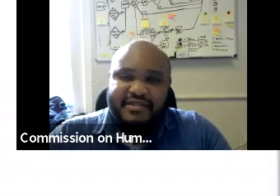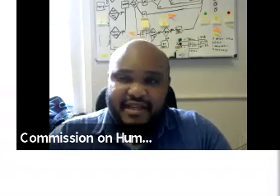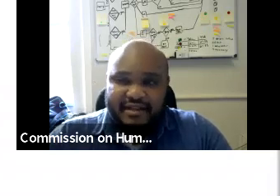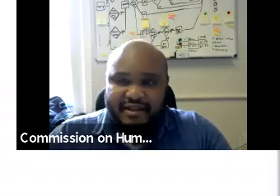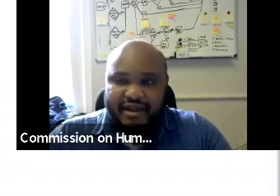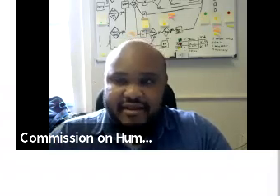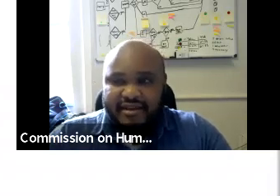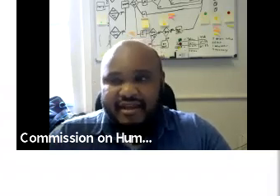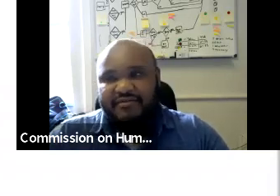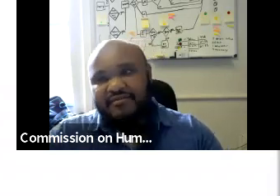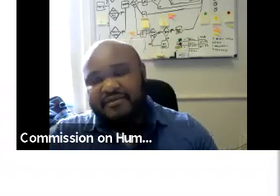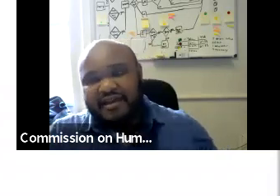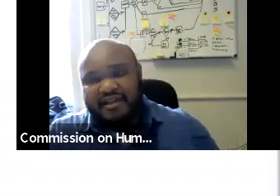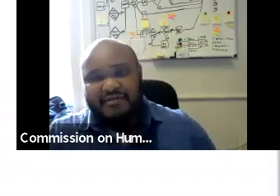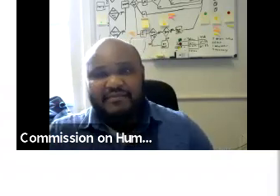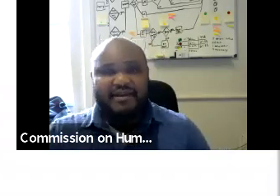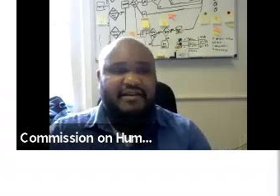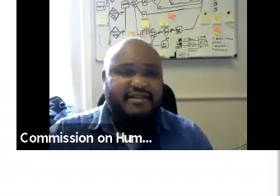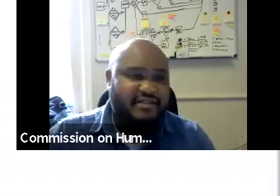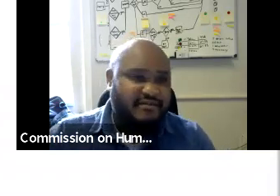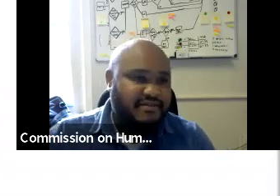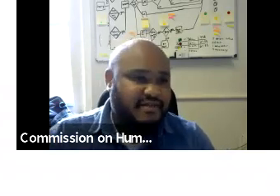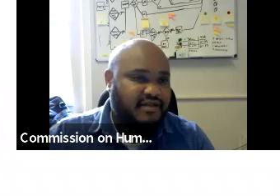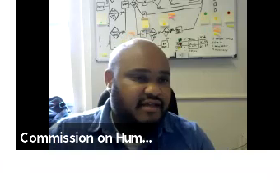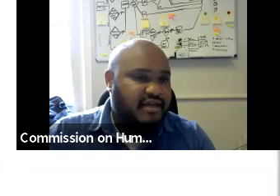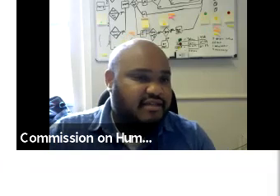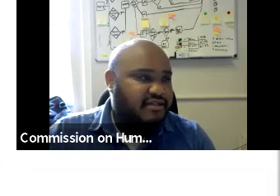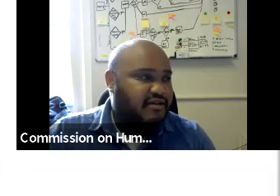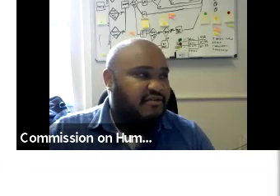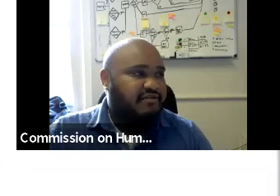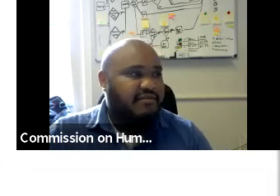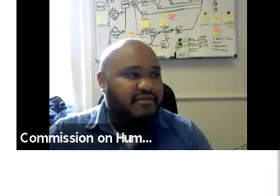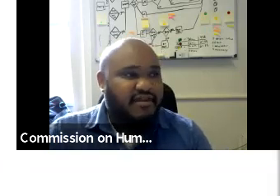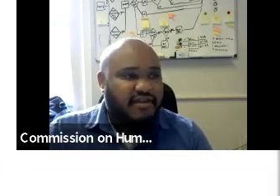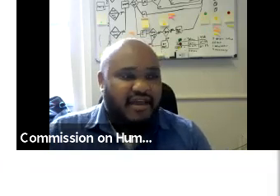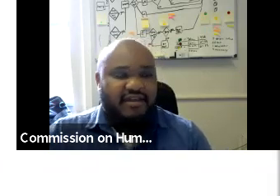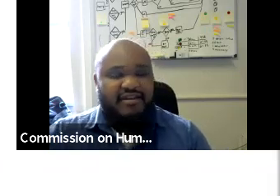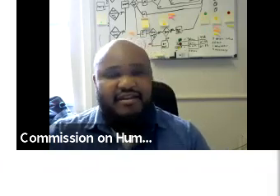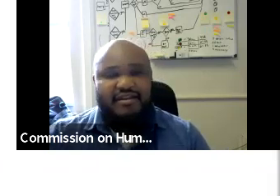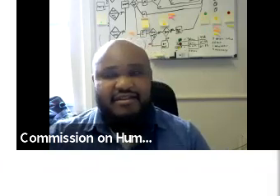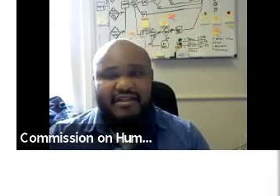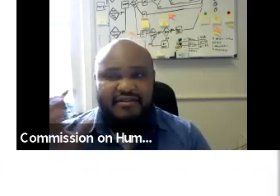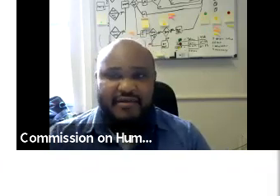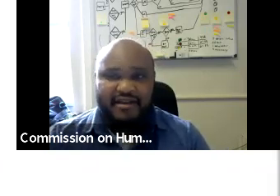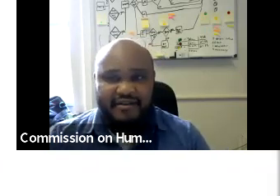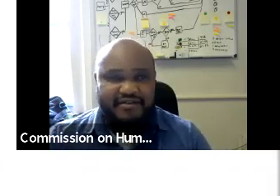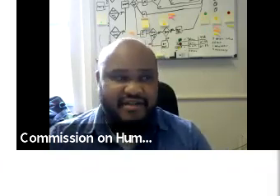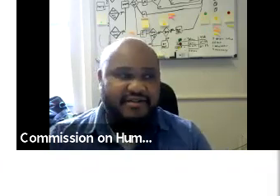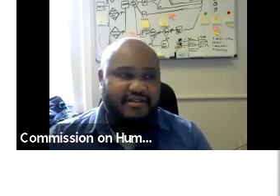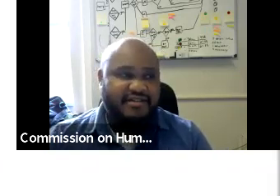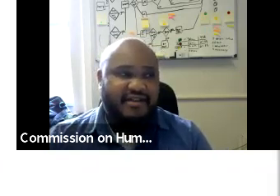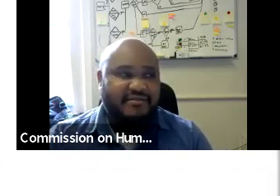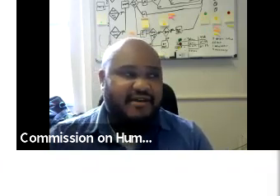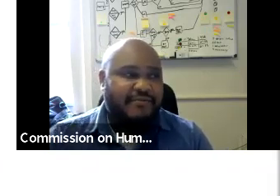when we say aligned and when we're talking about binary systems. So when we're looking at gender binaries or